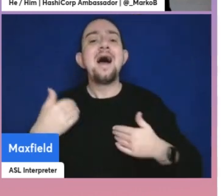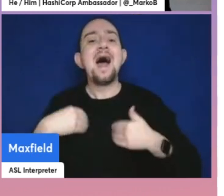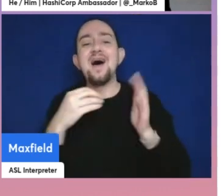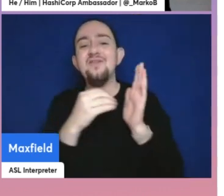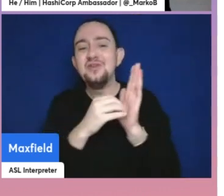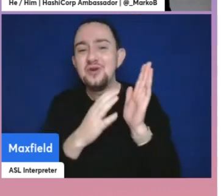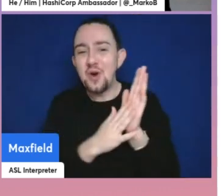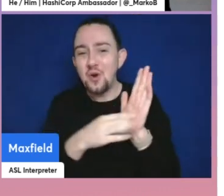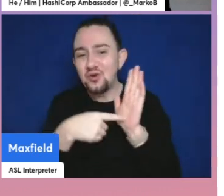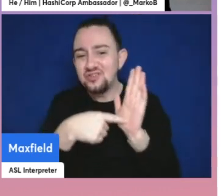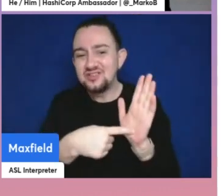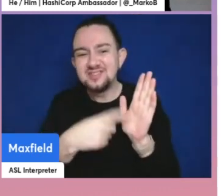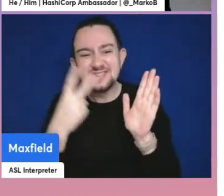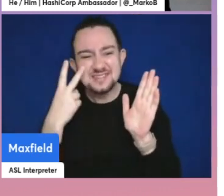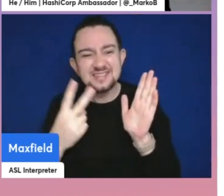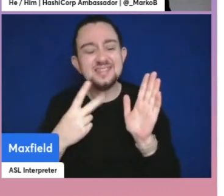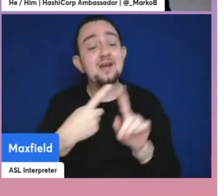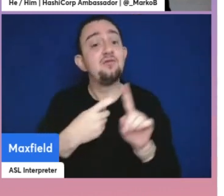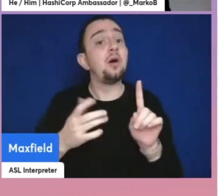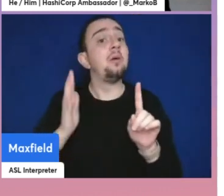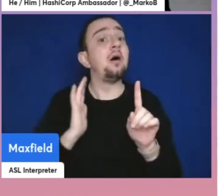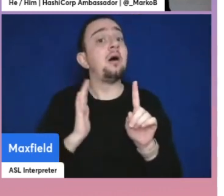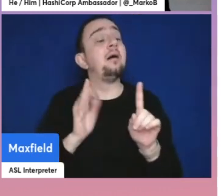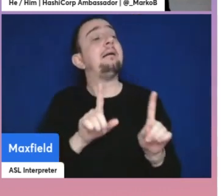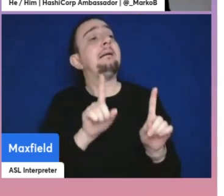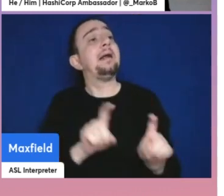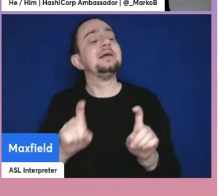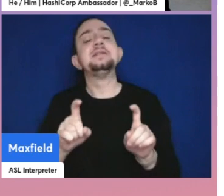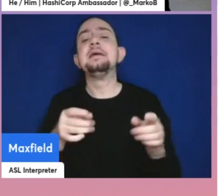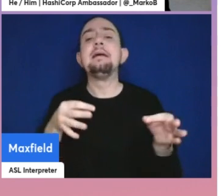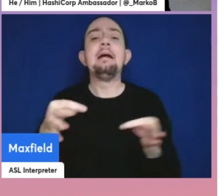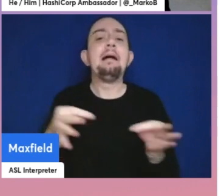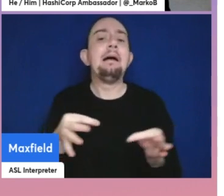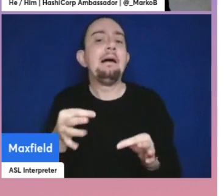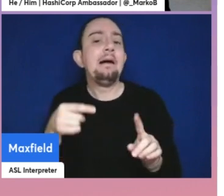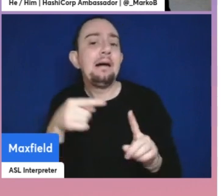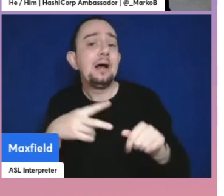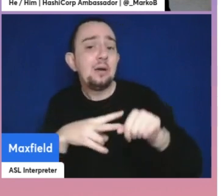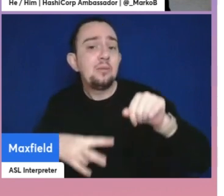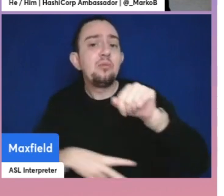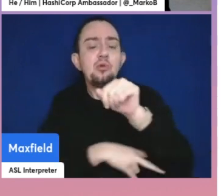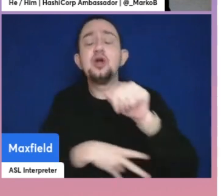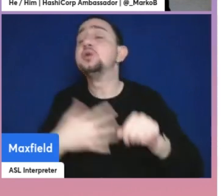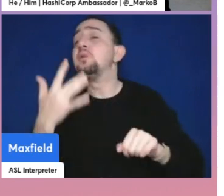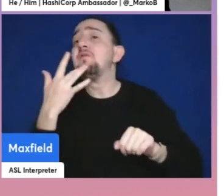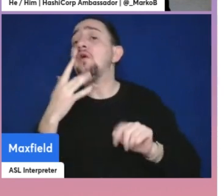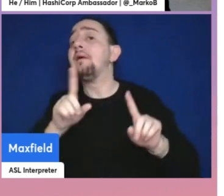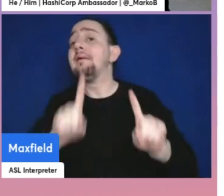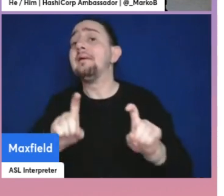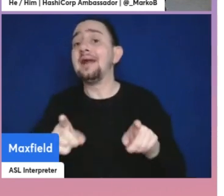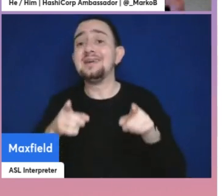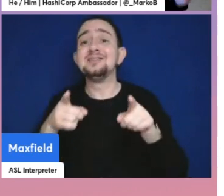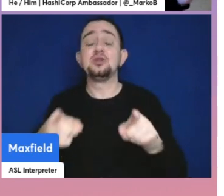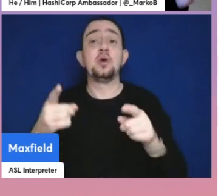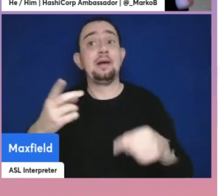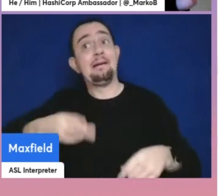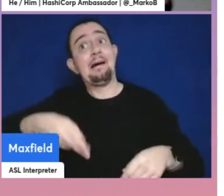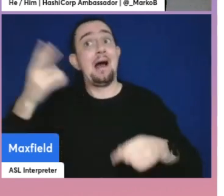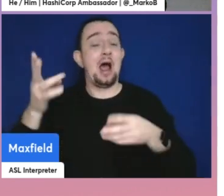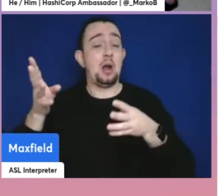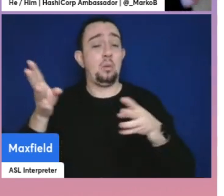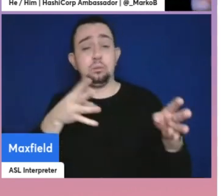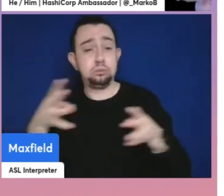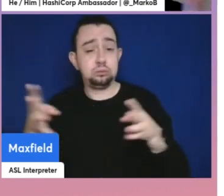initial testing saying that we would definitely like to see that bridge in high winds, but obviously because there were